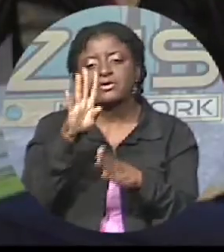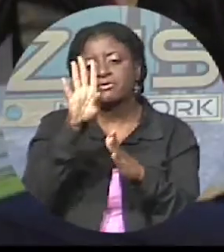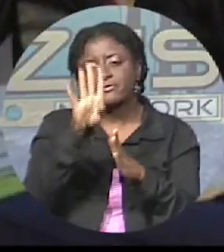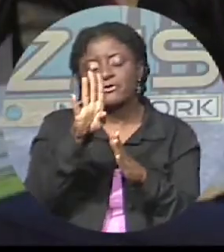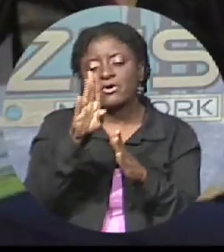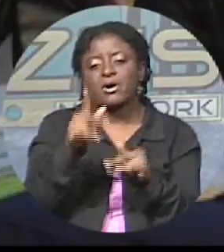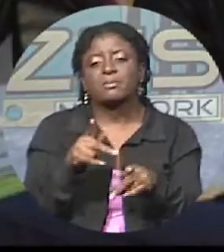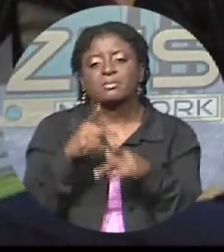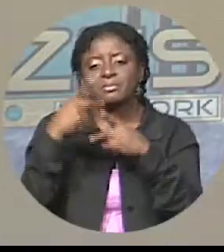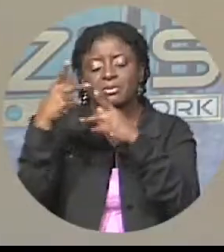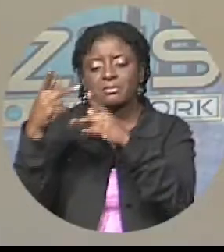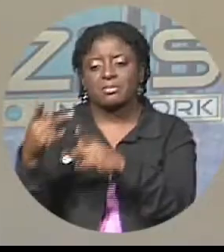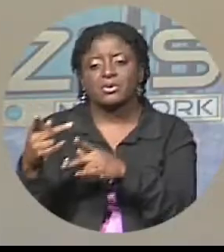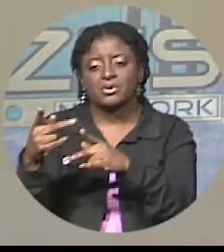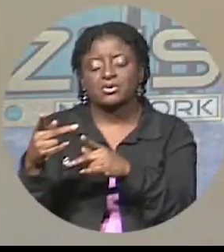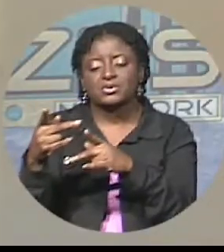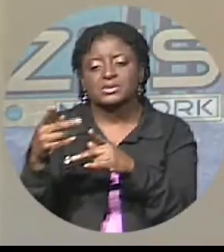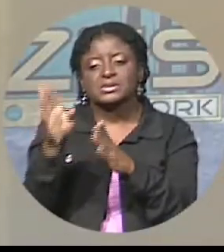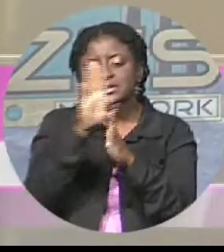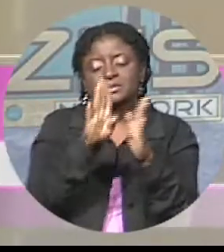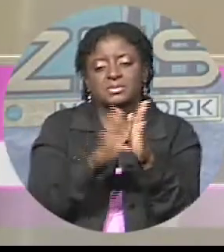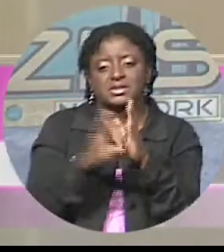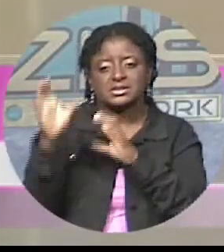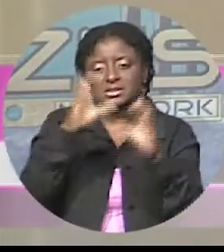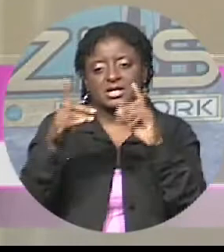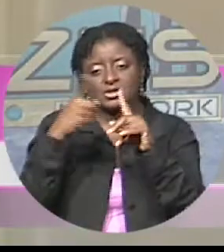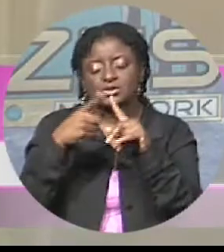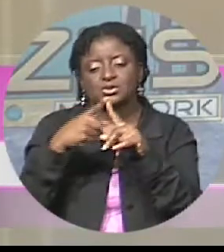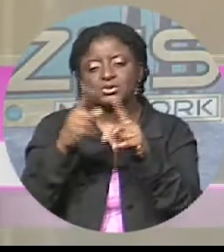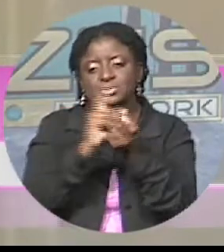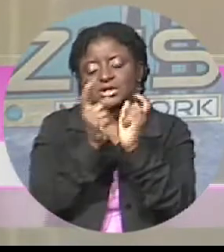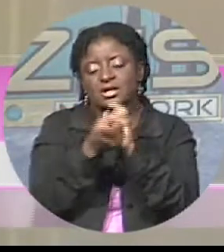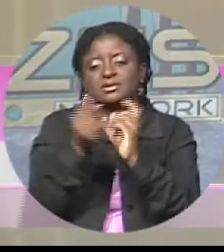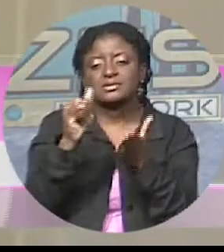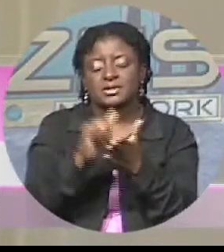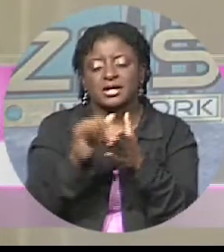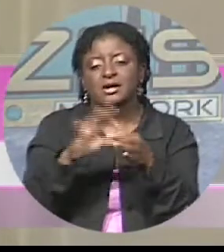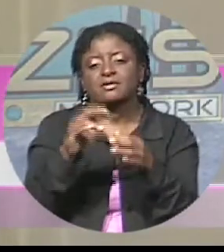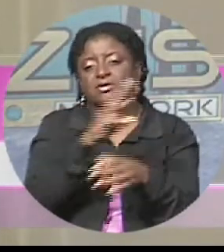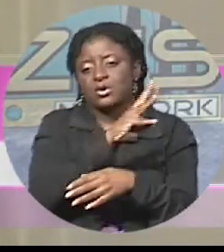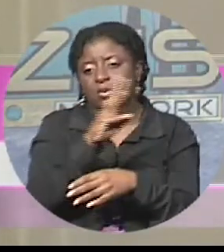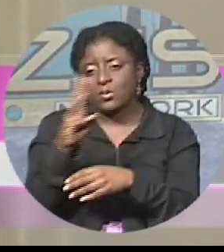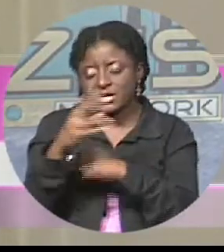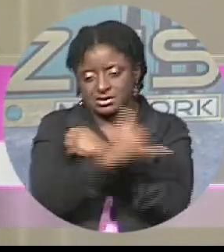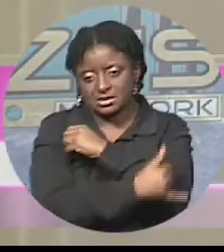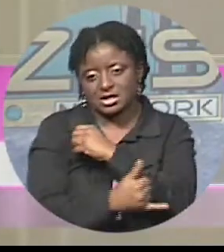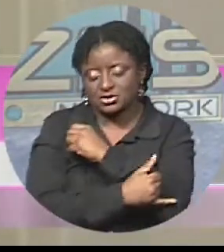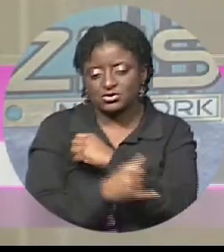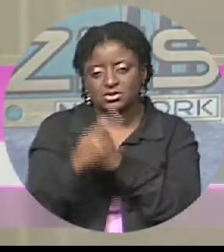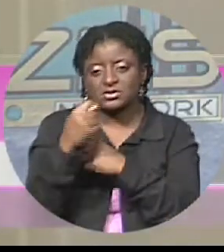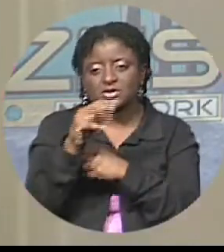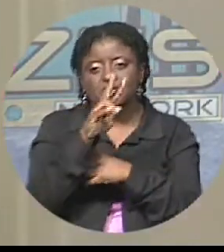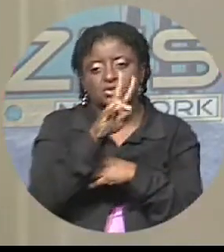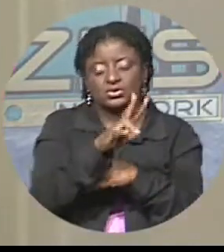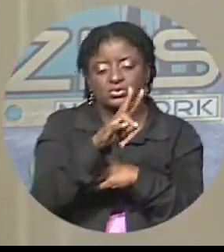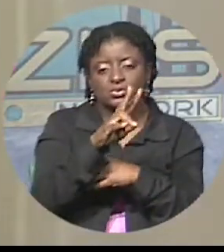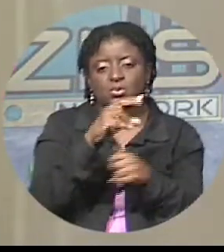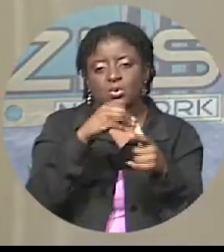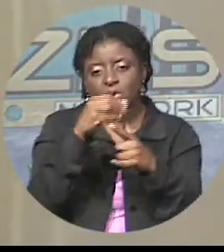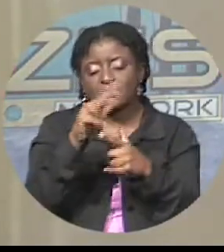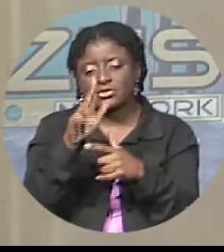to address that issue. Of the Western countries, the two or three that are mentioned are the